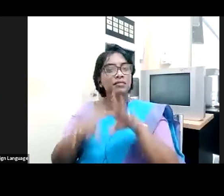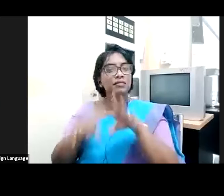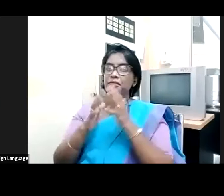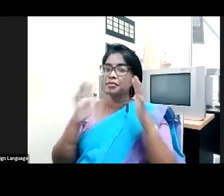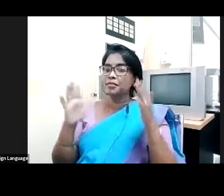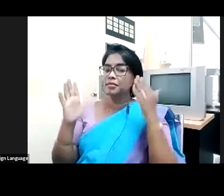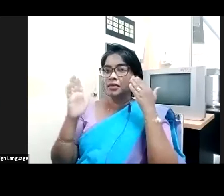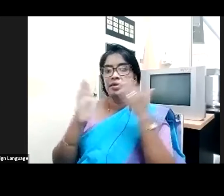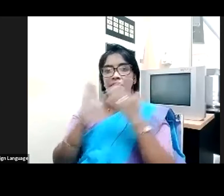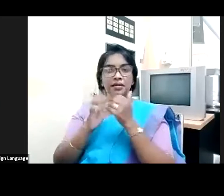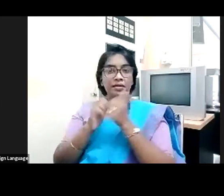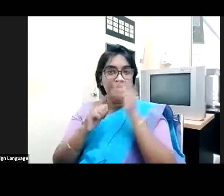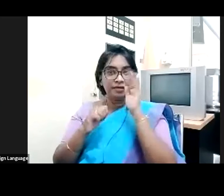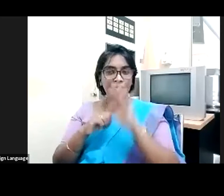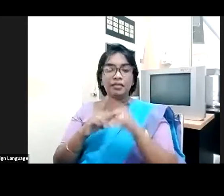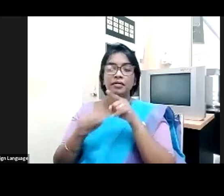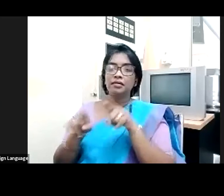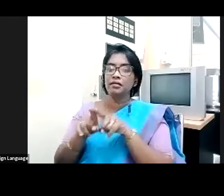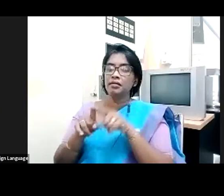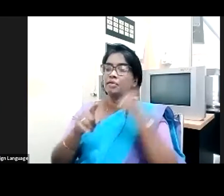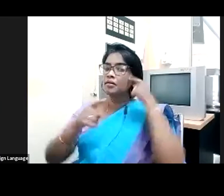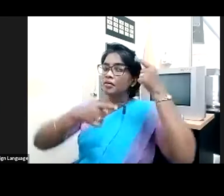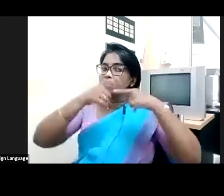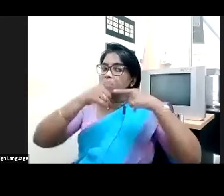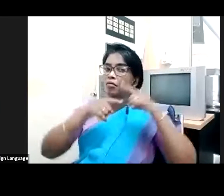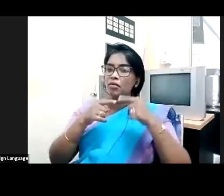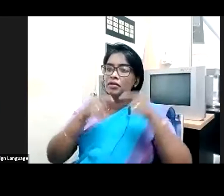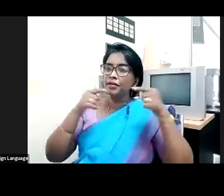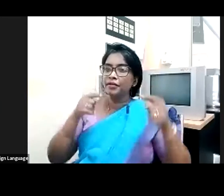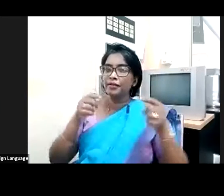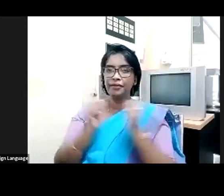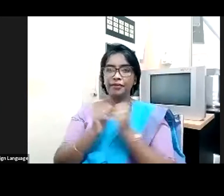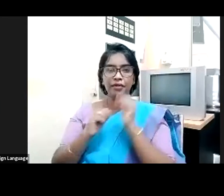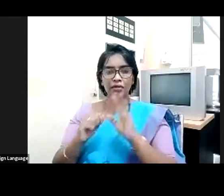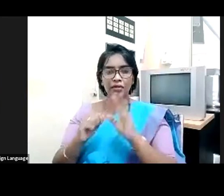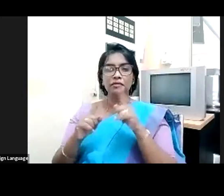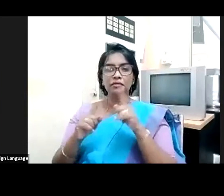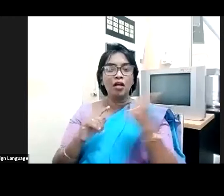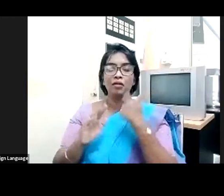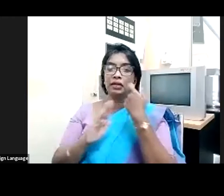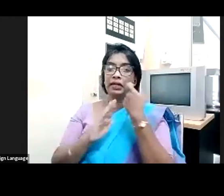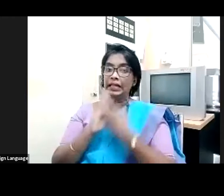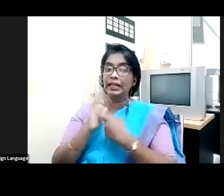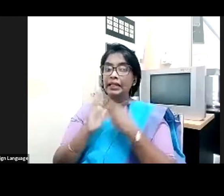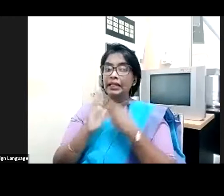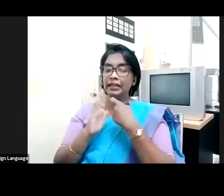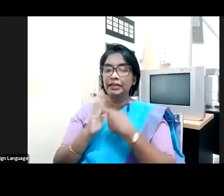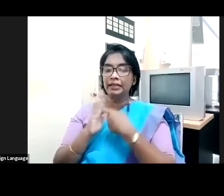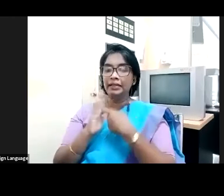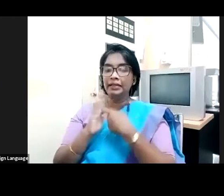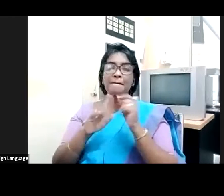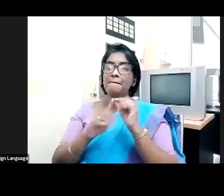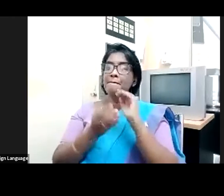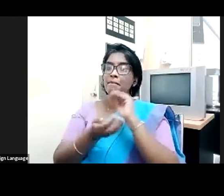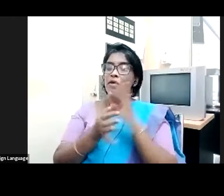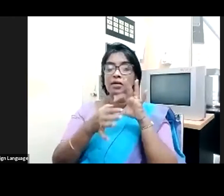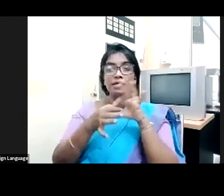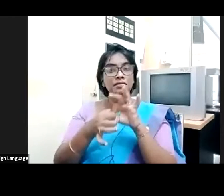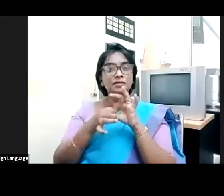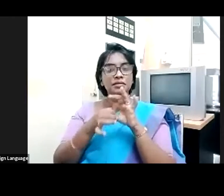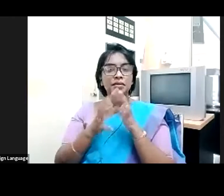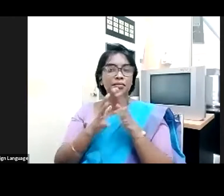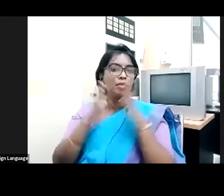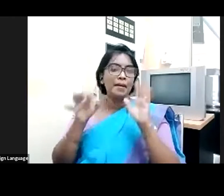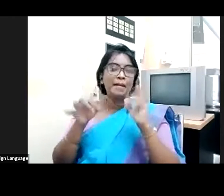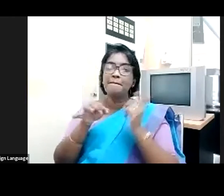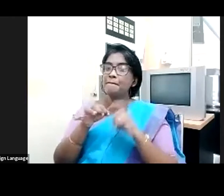working, there's less time for physical interactions, and it's all virtual. So in that environment,